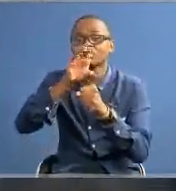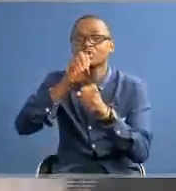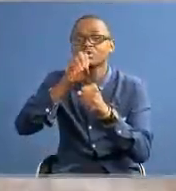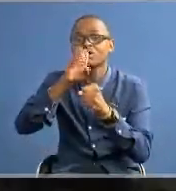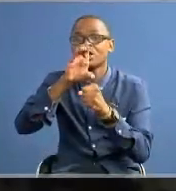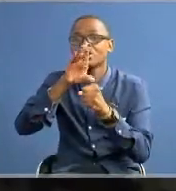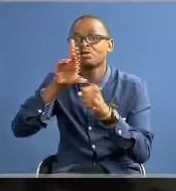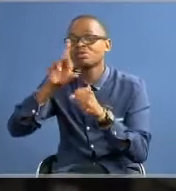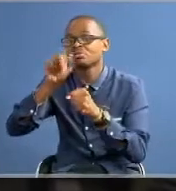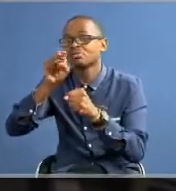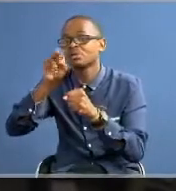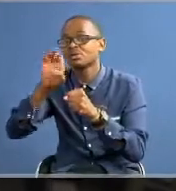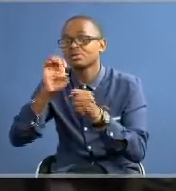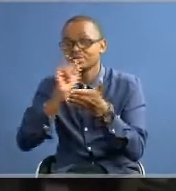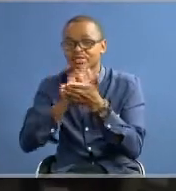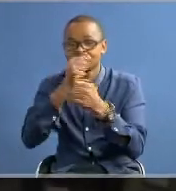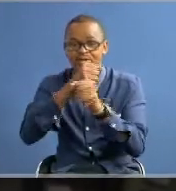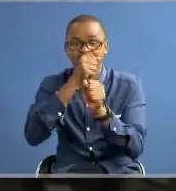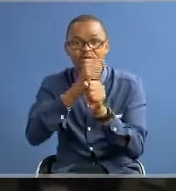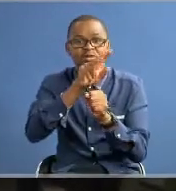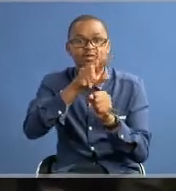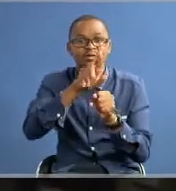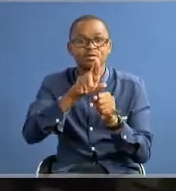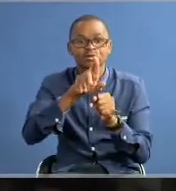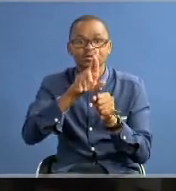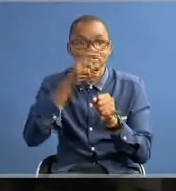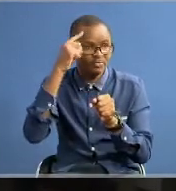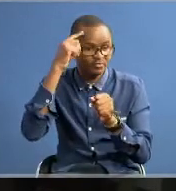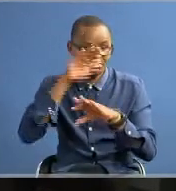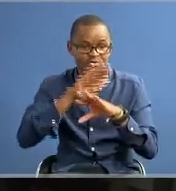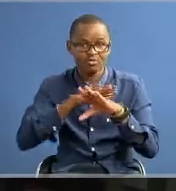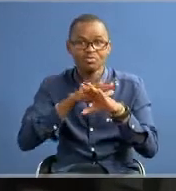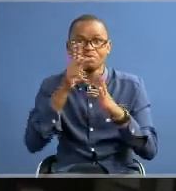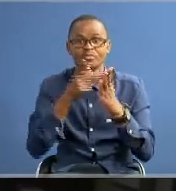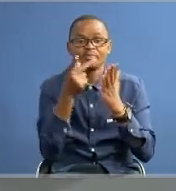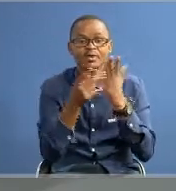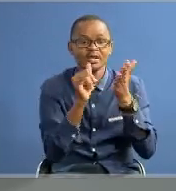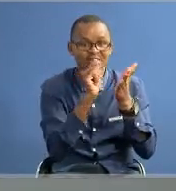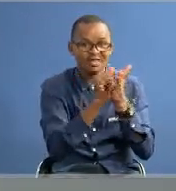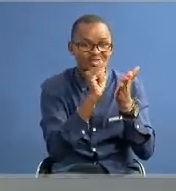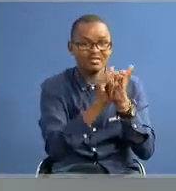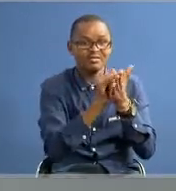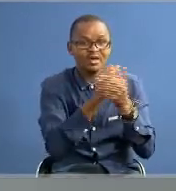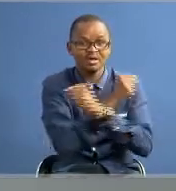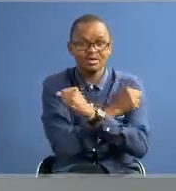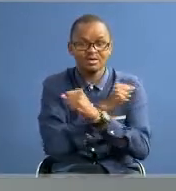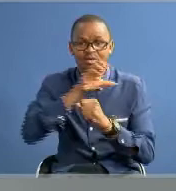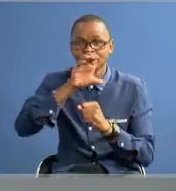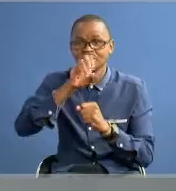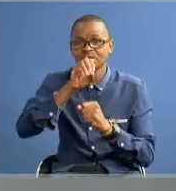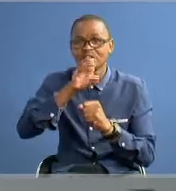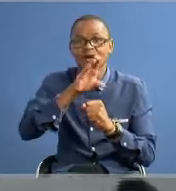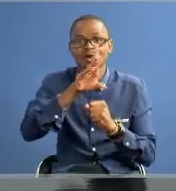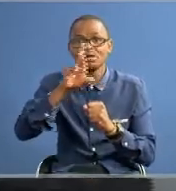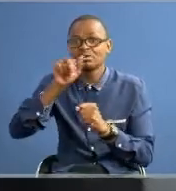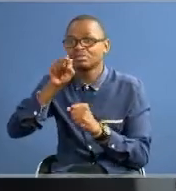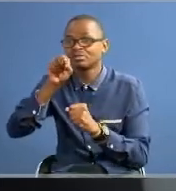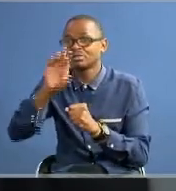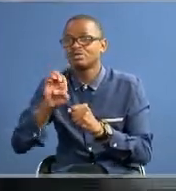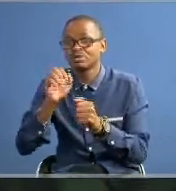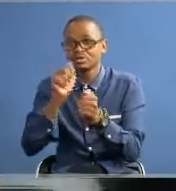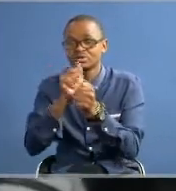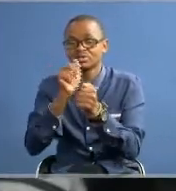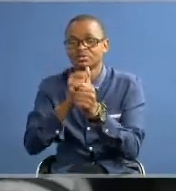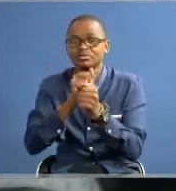an international company that deals with VR, in a VR for Good project that creators lab from Oculus pairs rising filmmakers